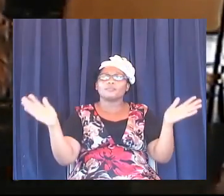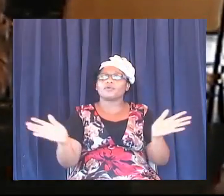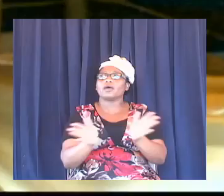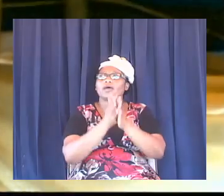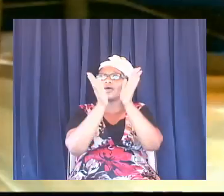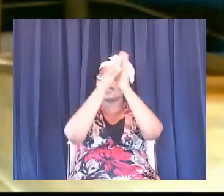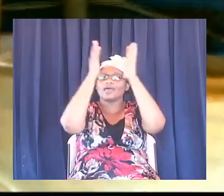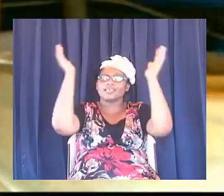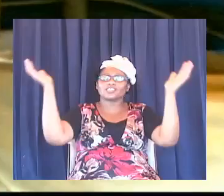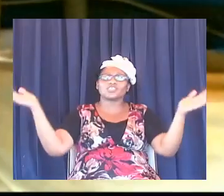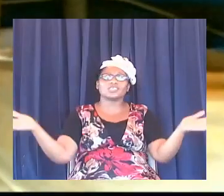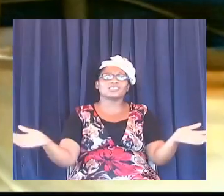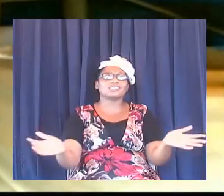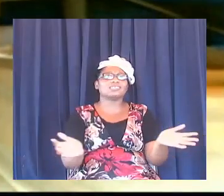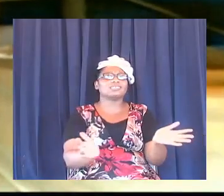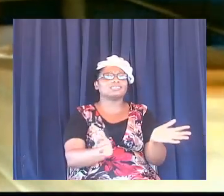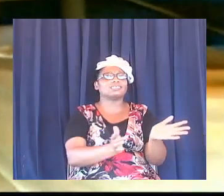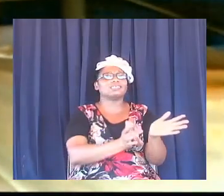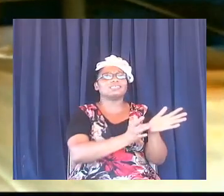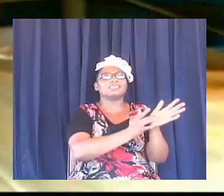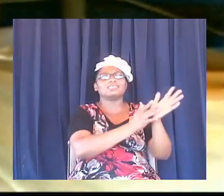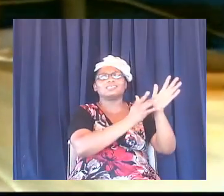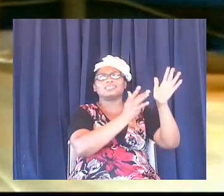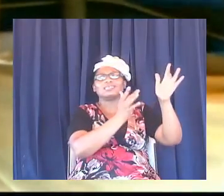done. Great